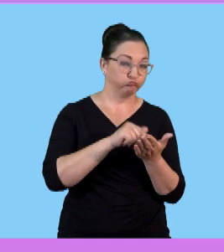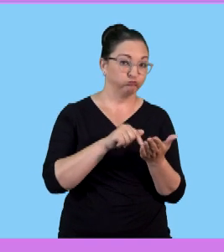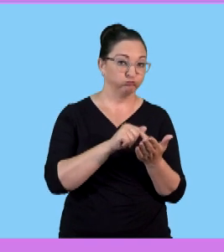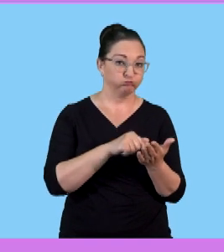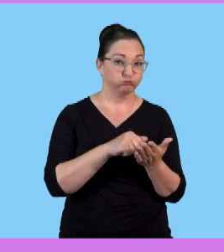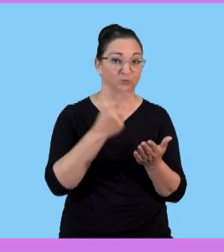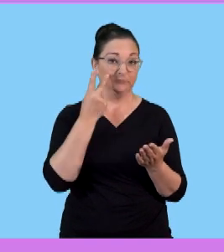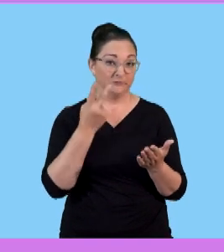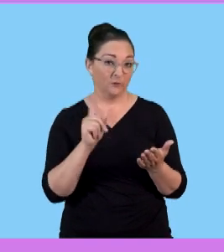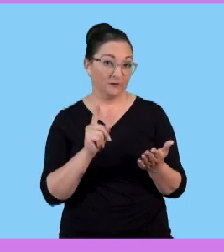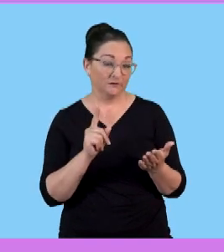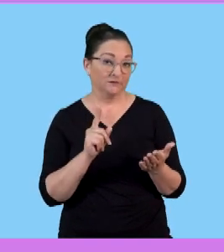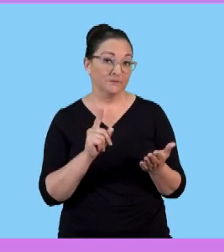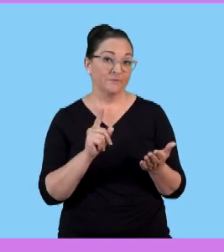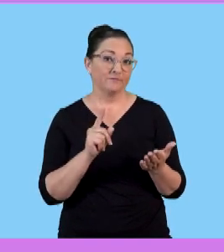out